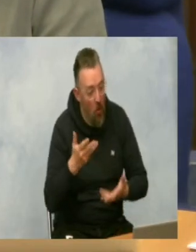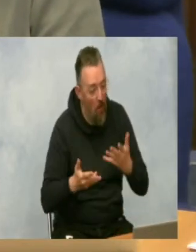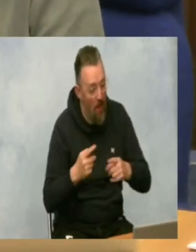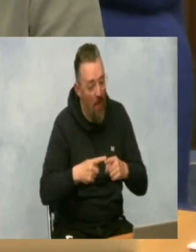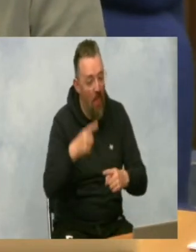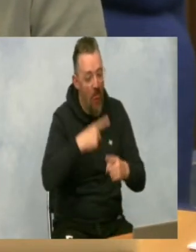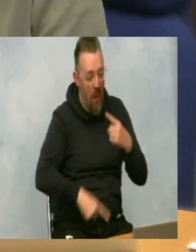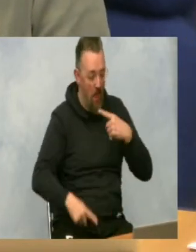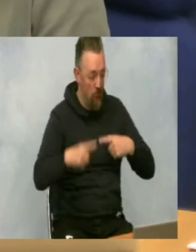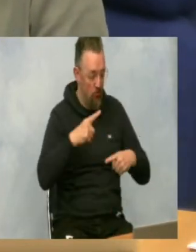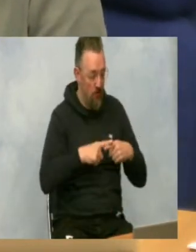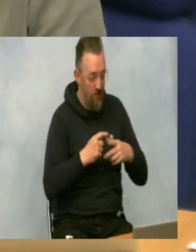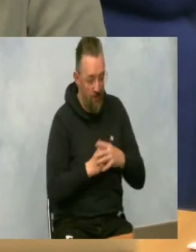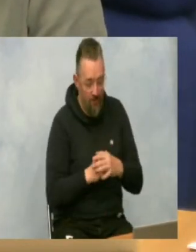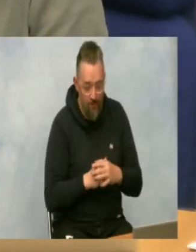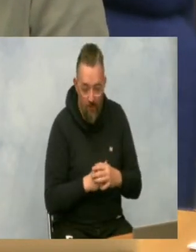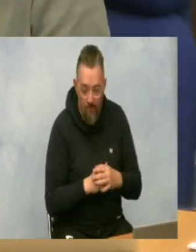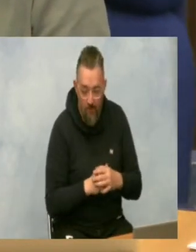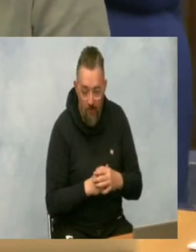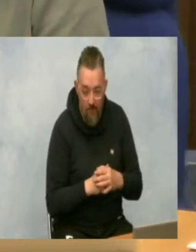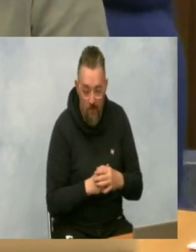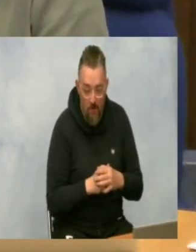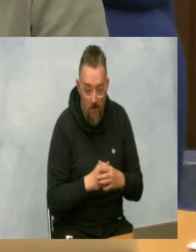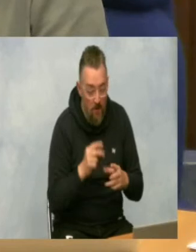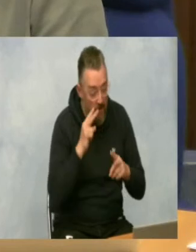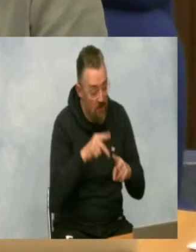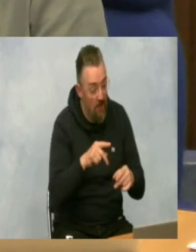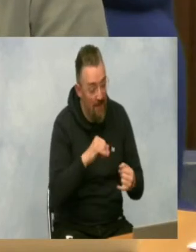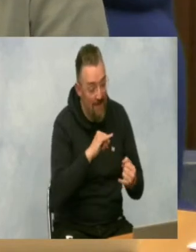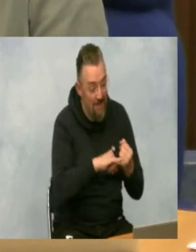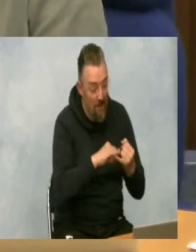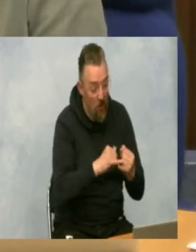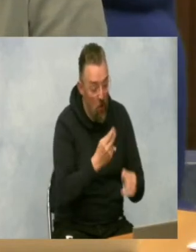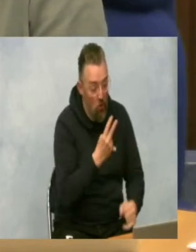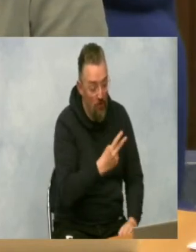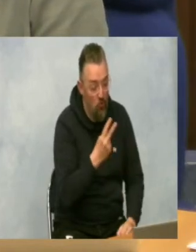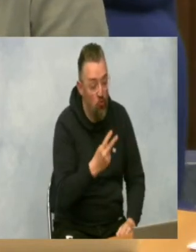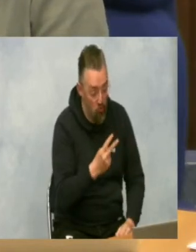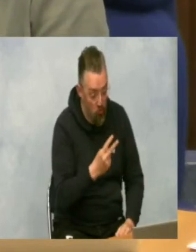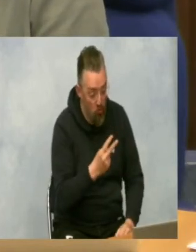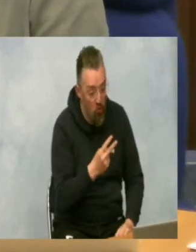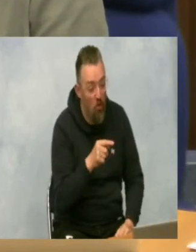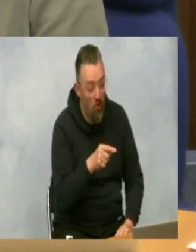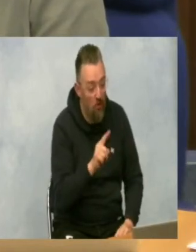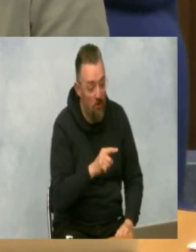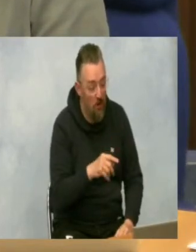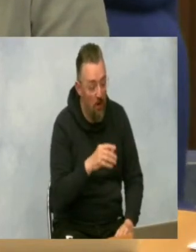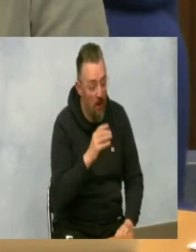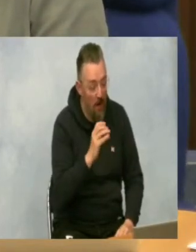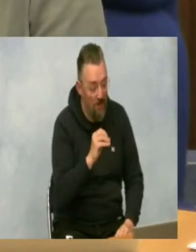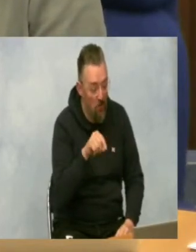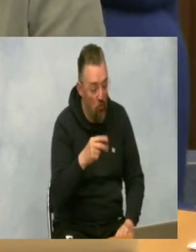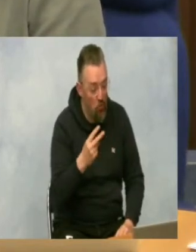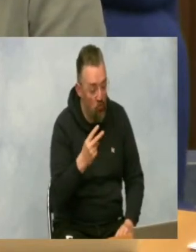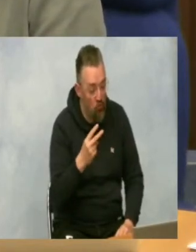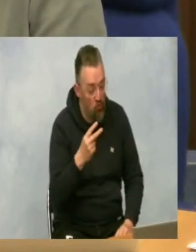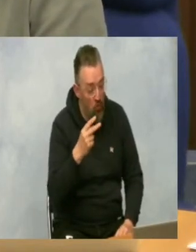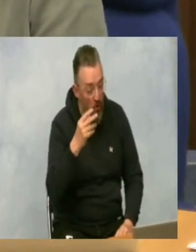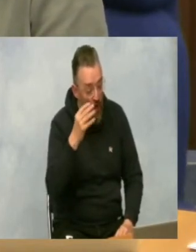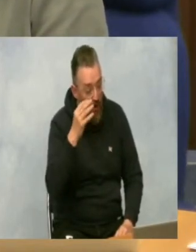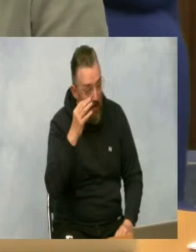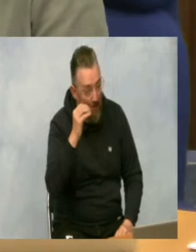last year. You will see that the September 22 figure for the resource is 0.2% lower than the council-wide